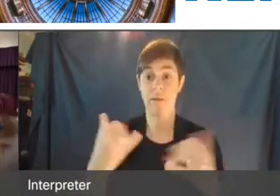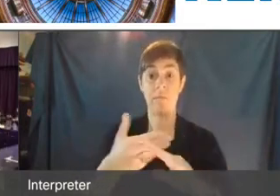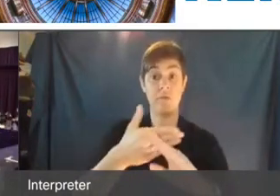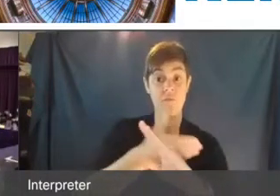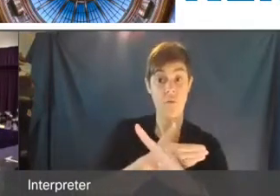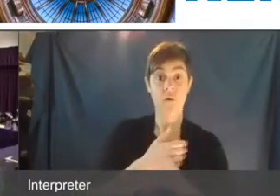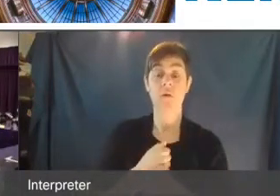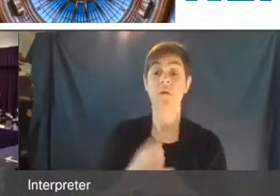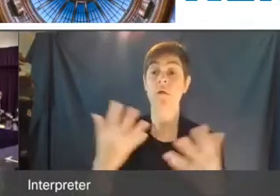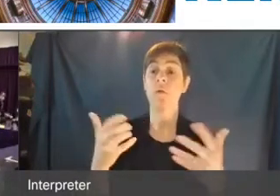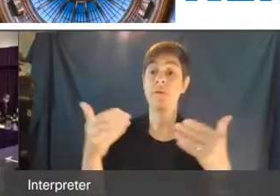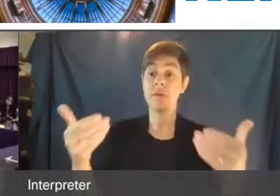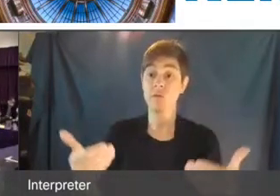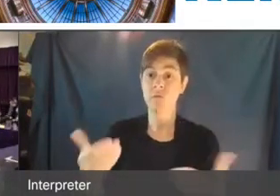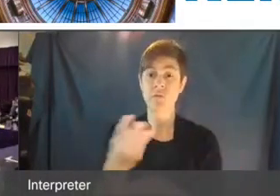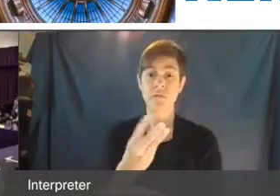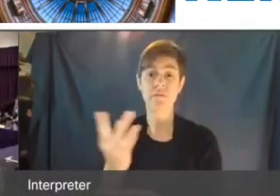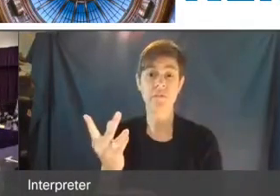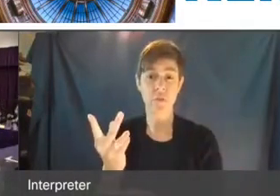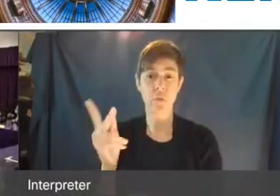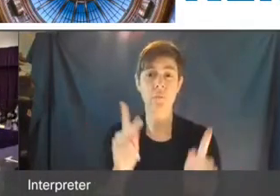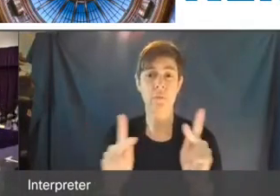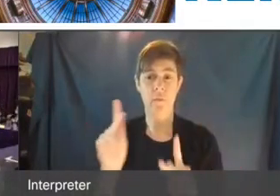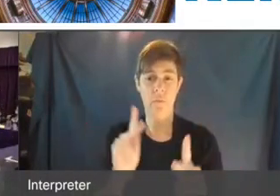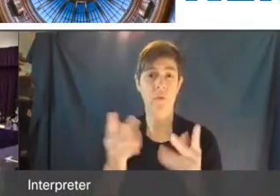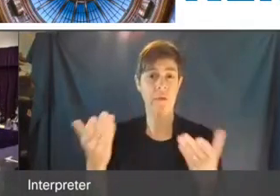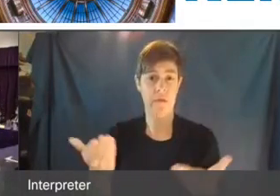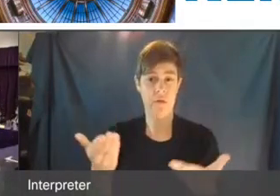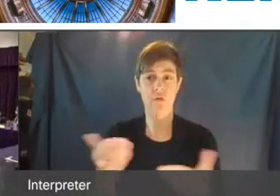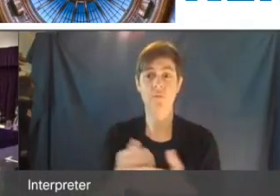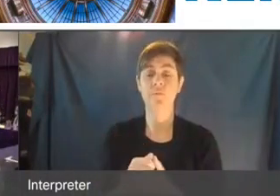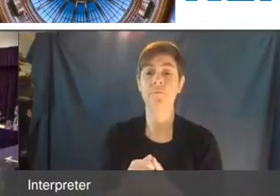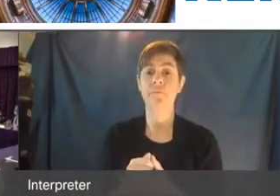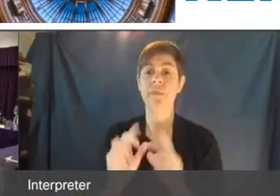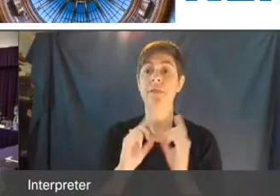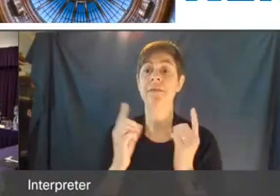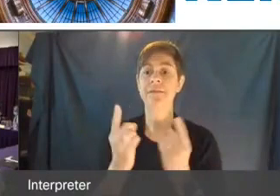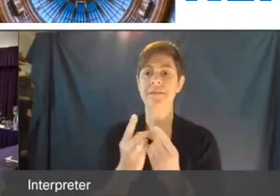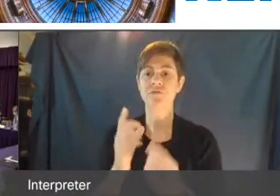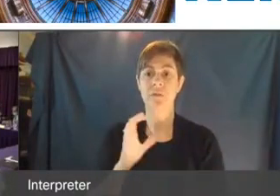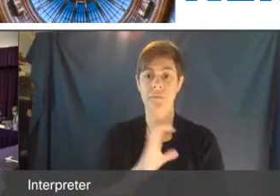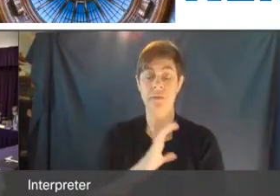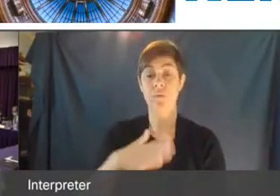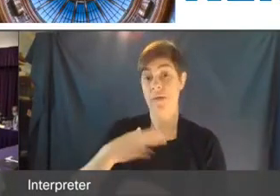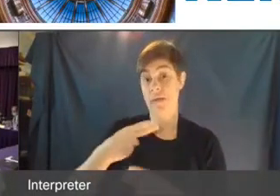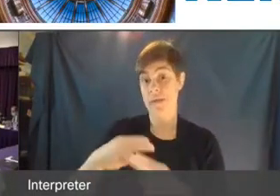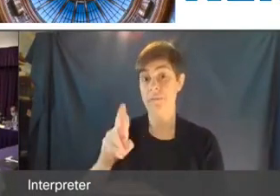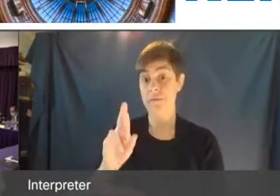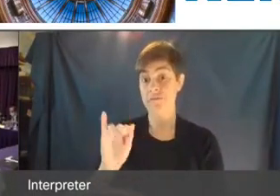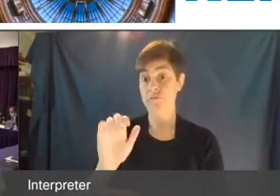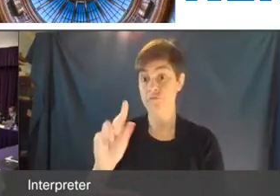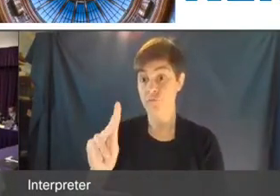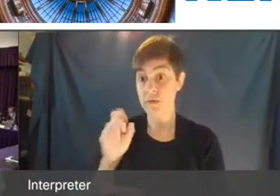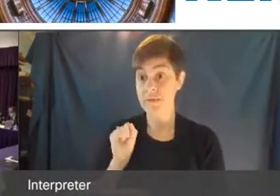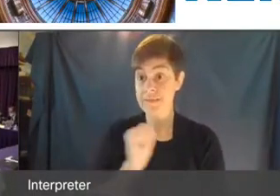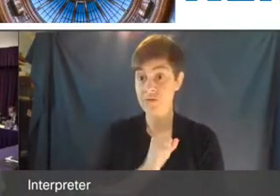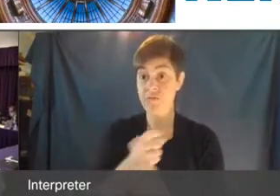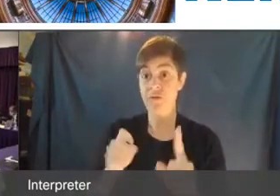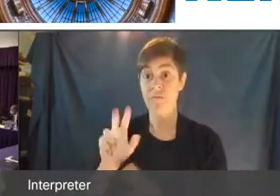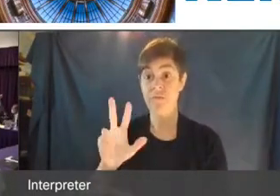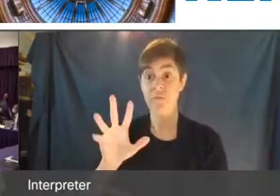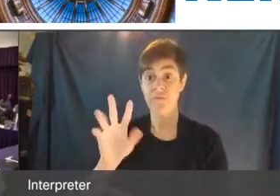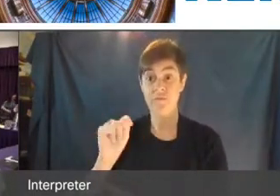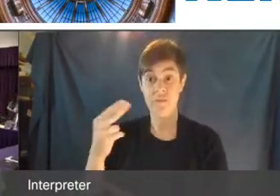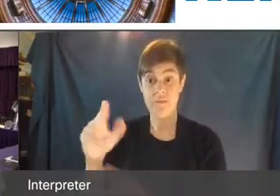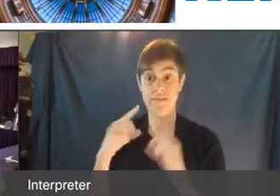I would like to introduce a few key figures on the Senate Redistricting Committee. My name is Rick Wilburn, Senator from the 35th Senate